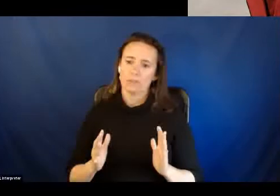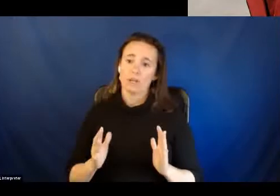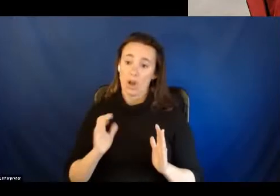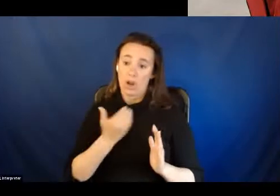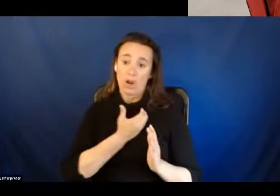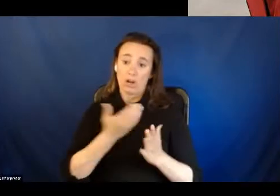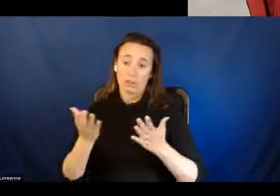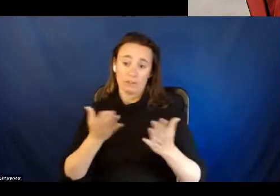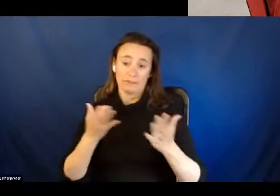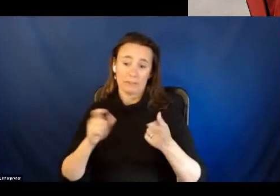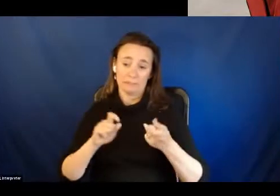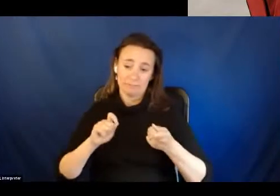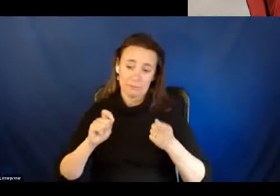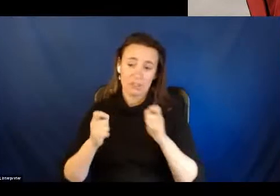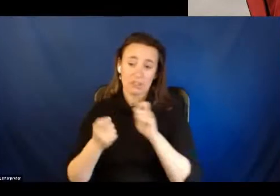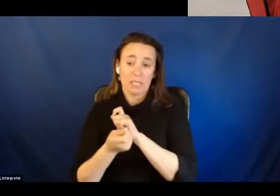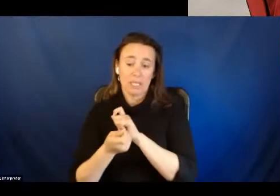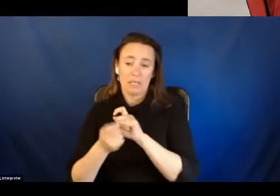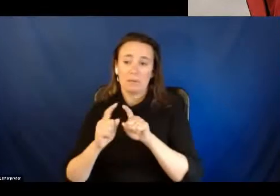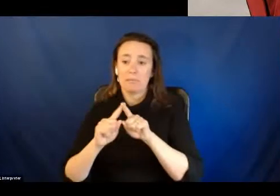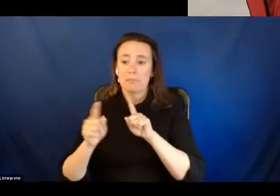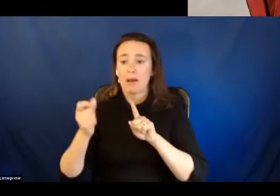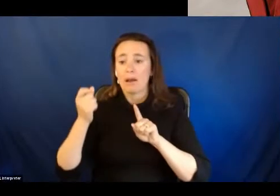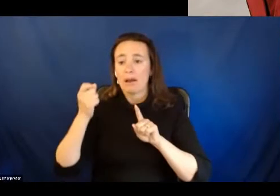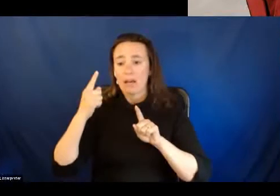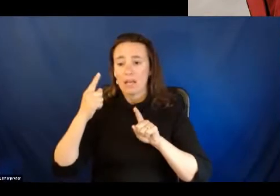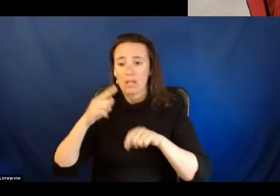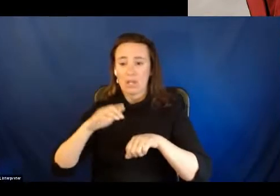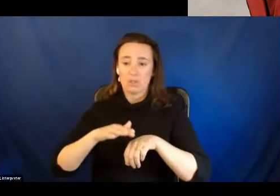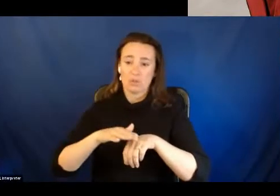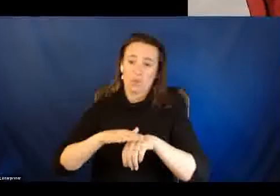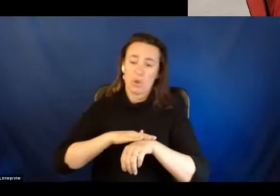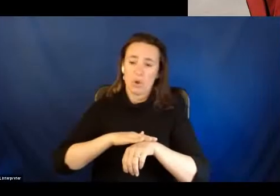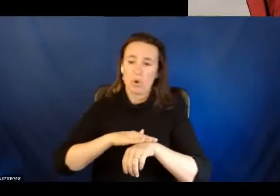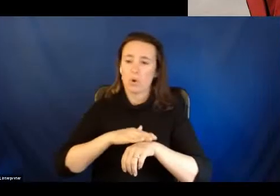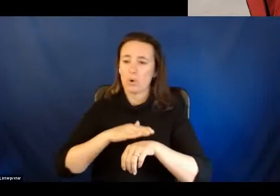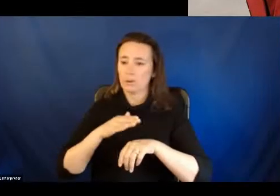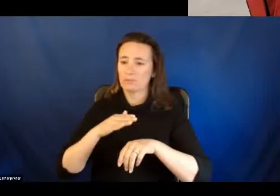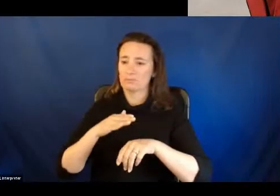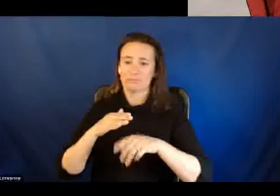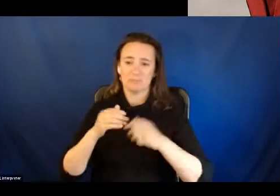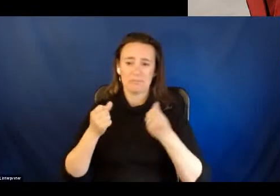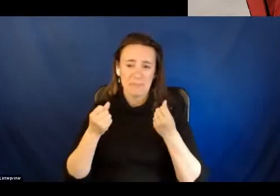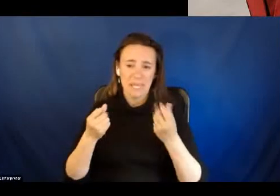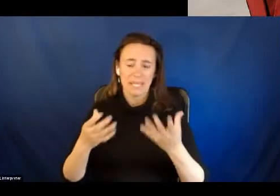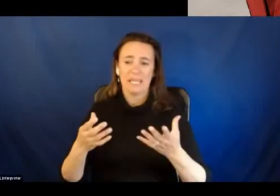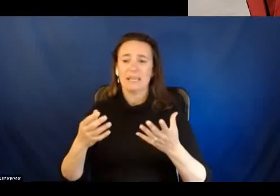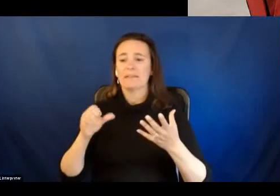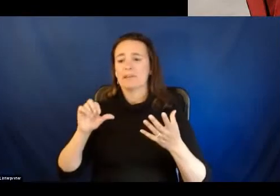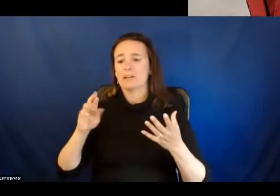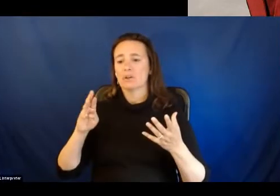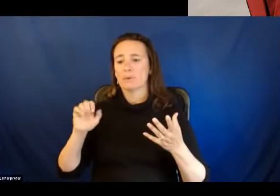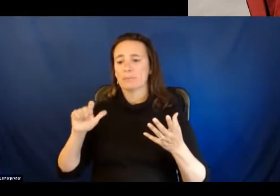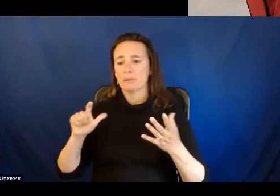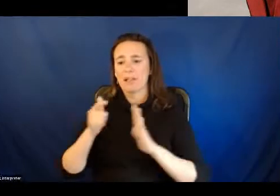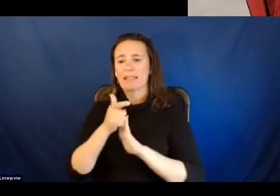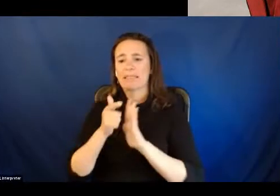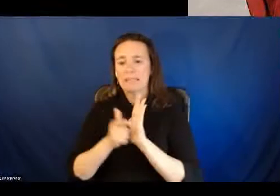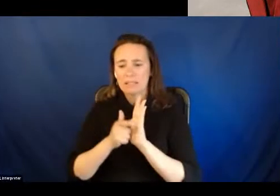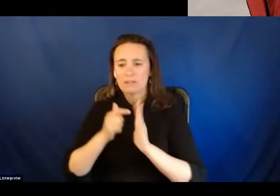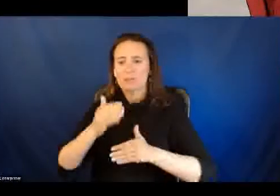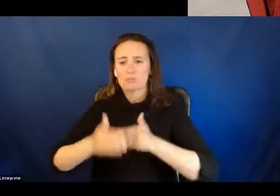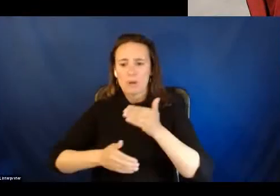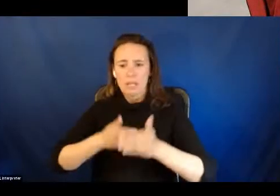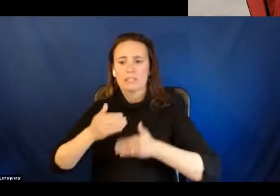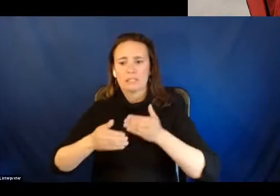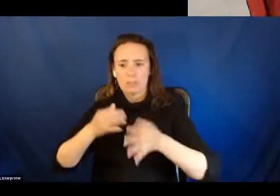but it also slowed or halted some of the criminal legal processes throughout Arizona, which could affect survivors' abilities to get